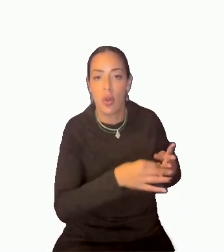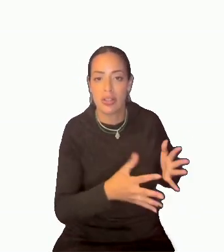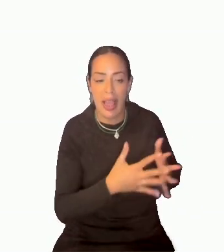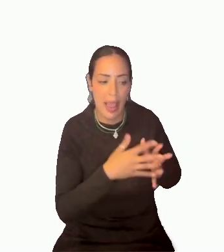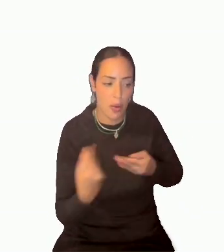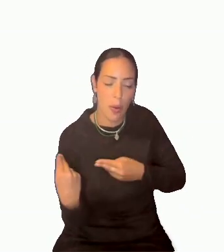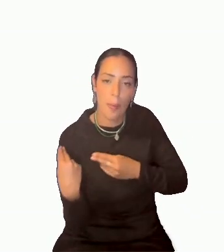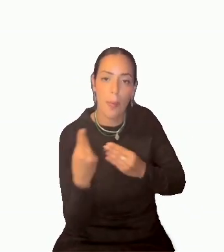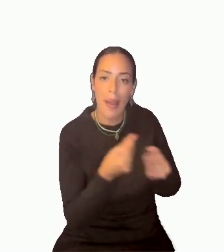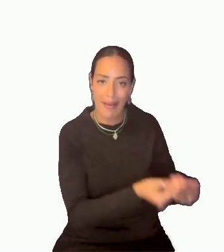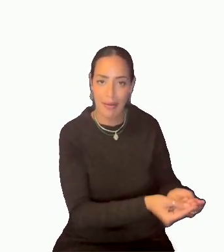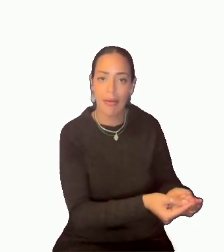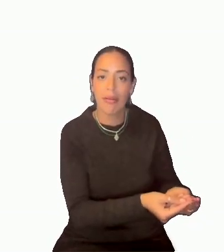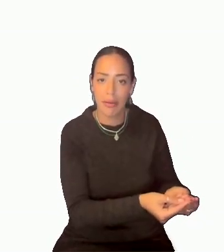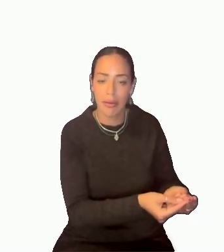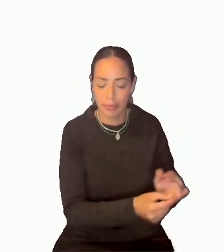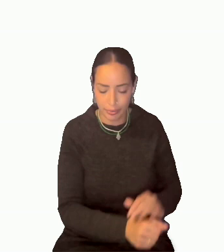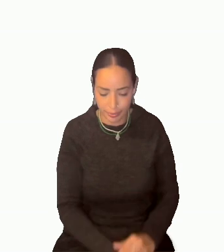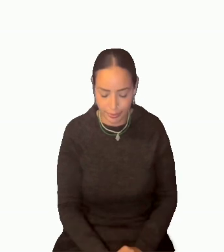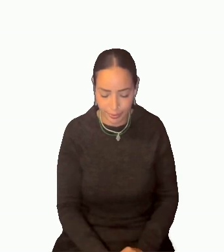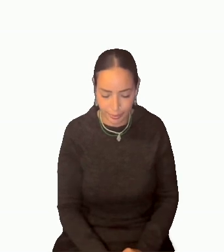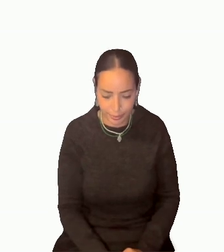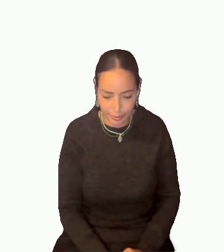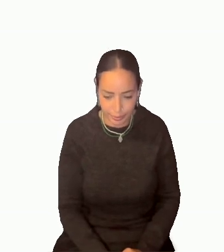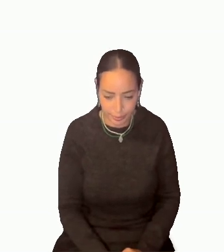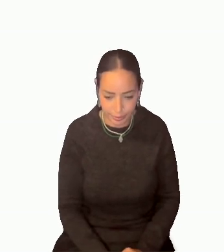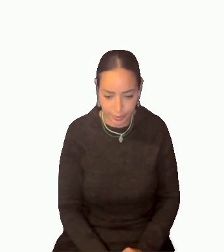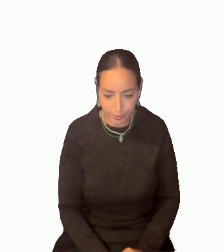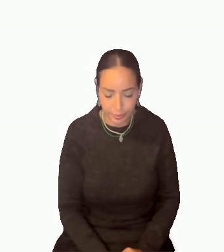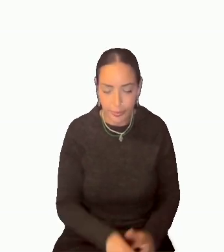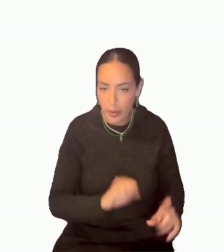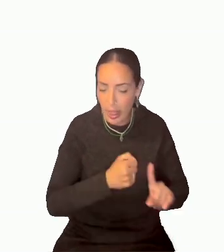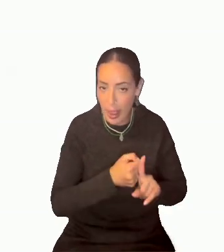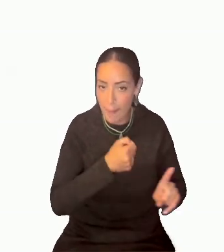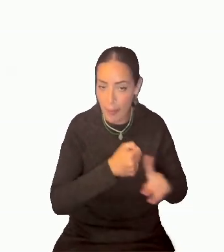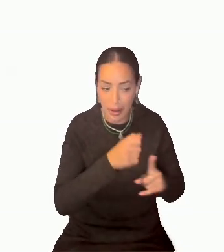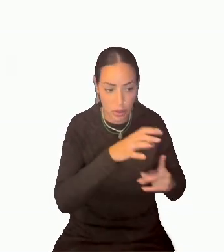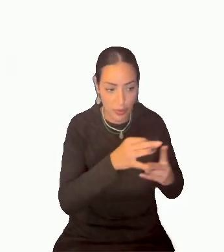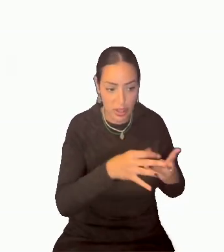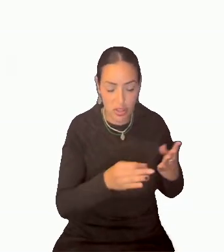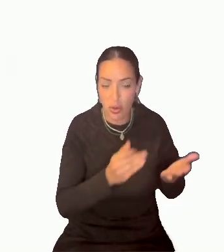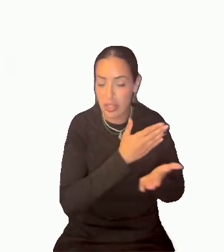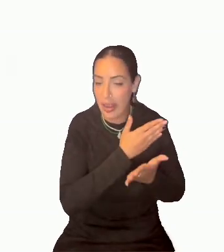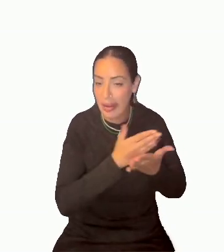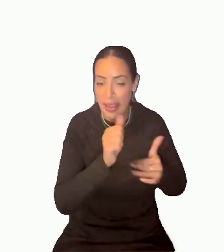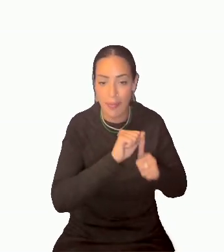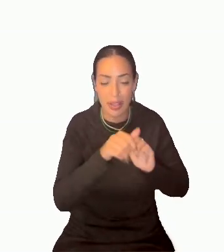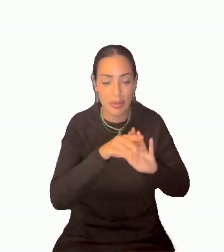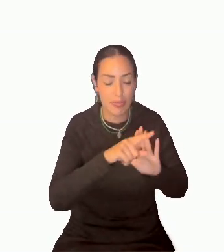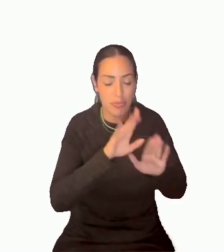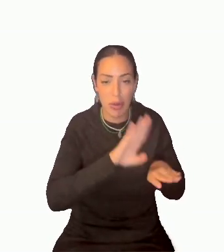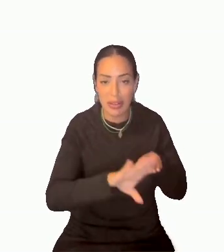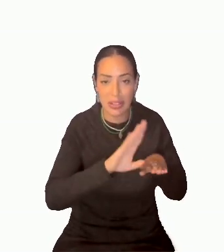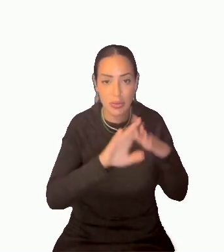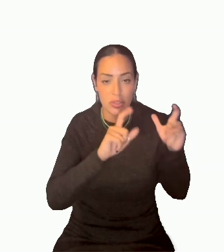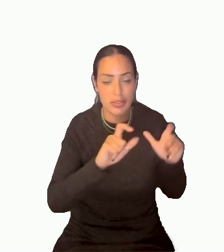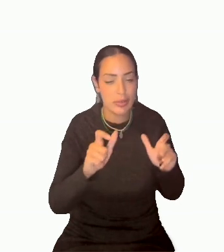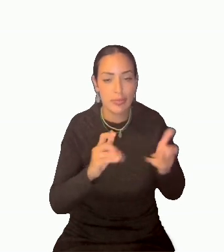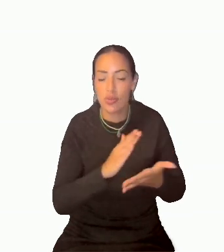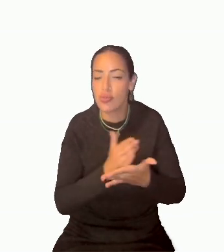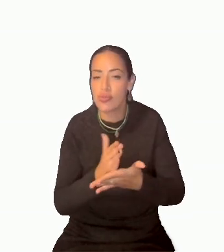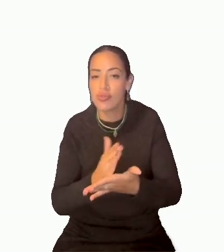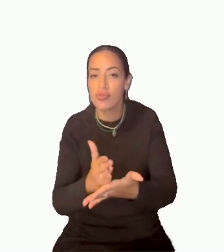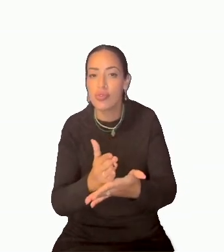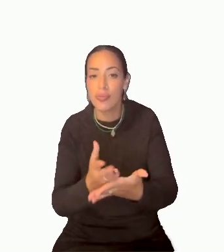returned. Despite progressions in our understanding about the impact of this choice and clear best practice, sometimes these choices are still